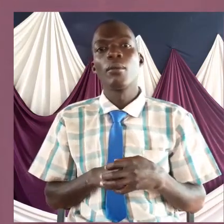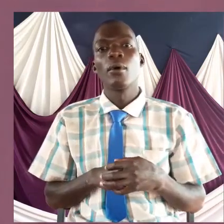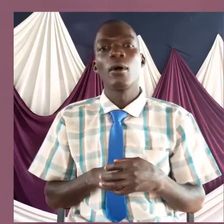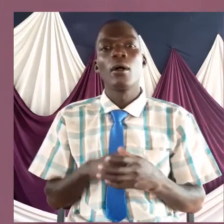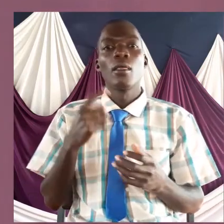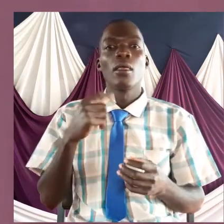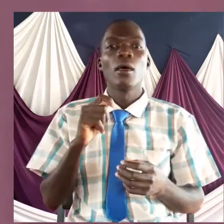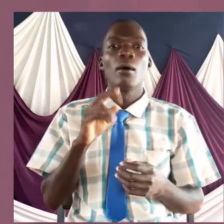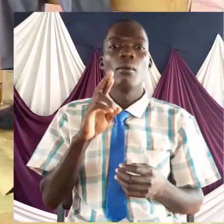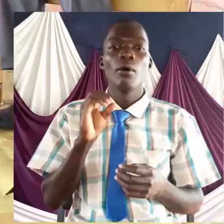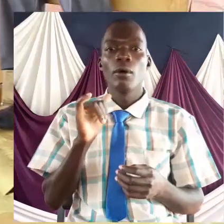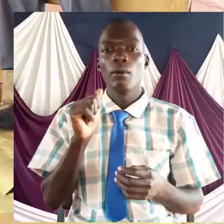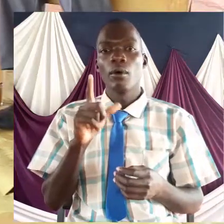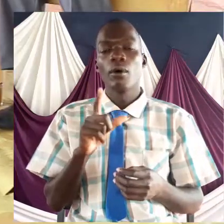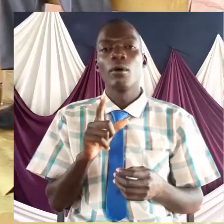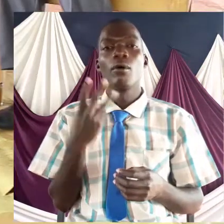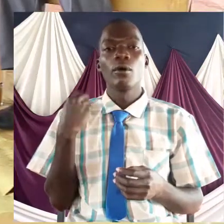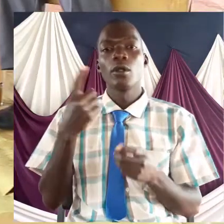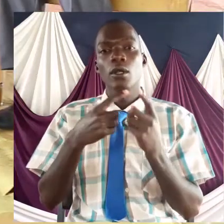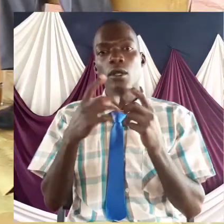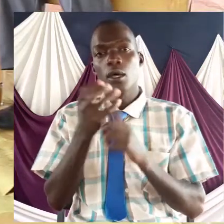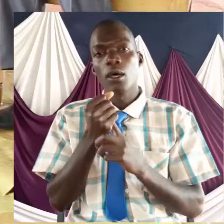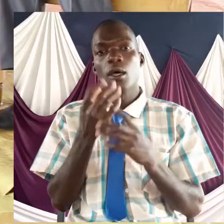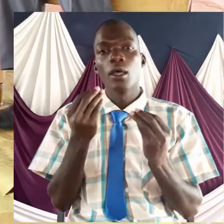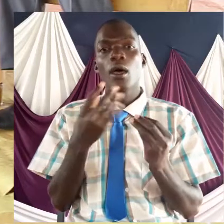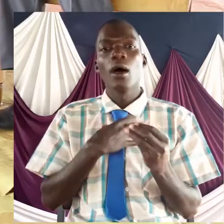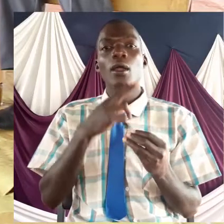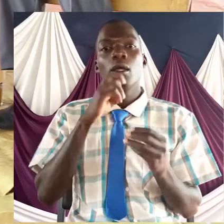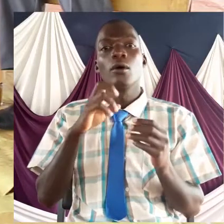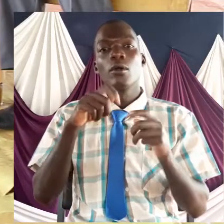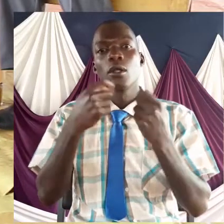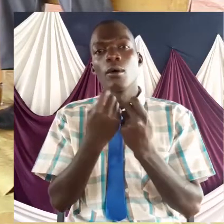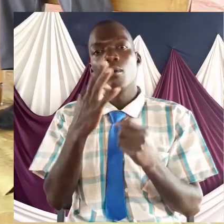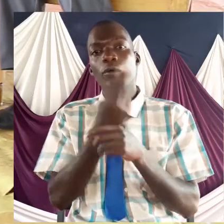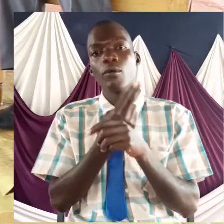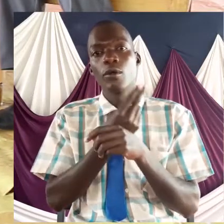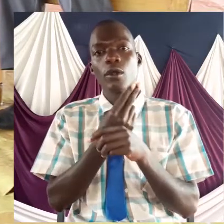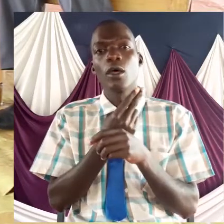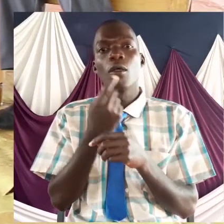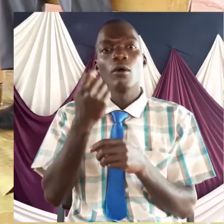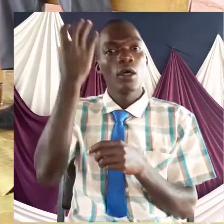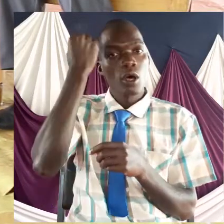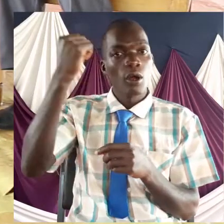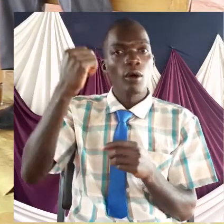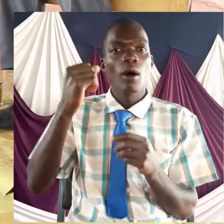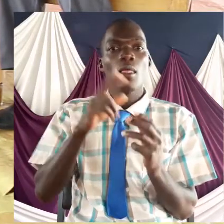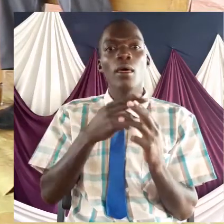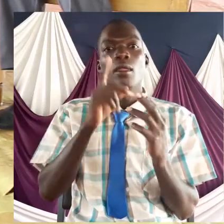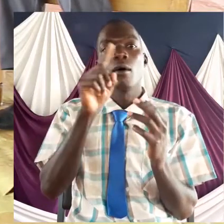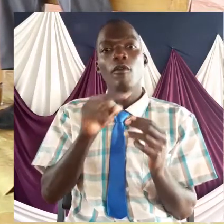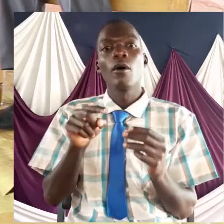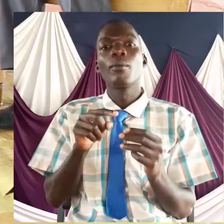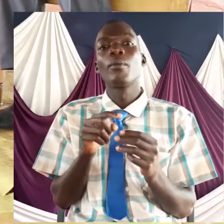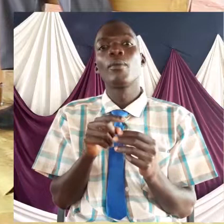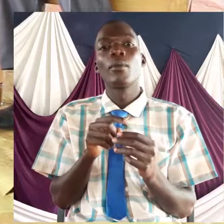the Pope was taken into captivity, yes. and therefore he was kind of bruised. Its own was bruised, mm-hmm. and therefore the